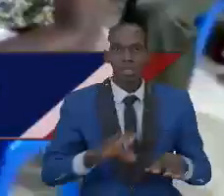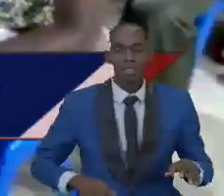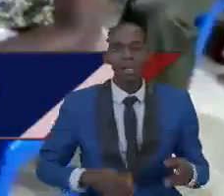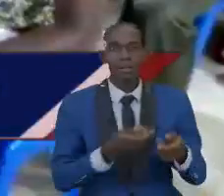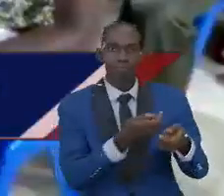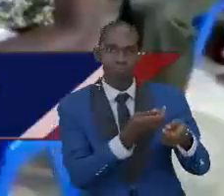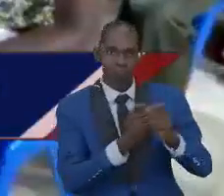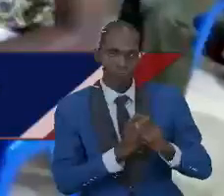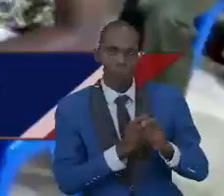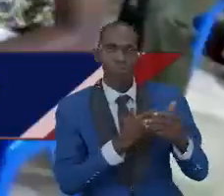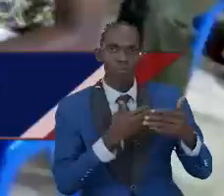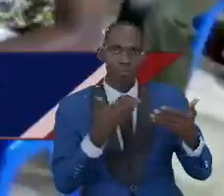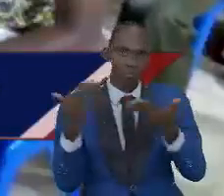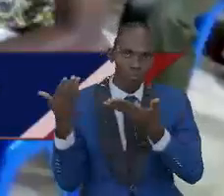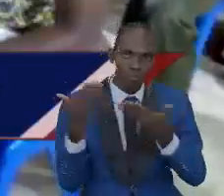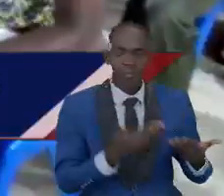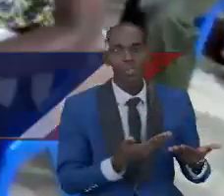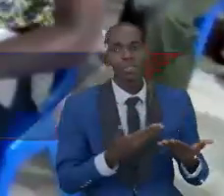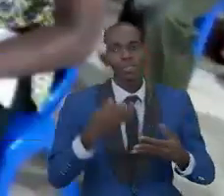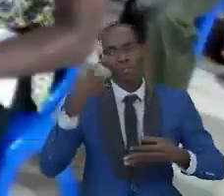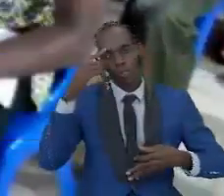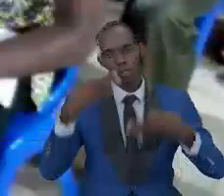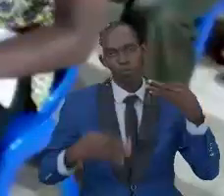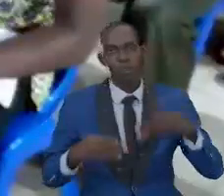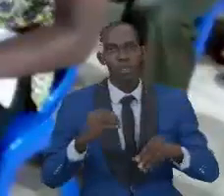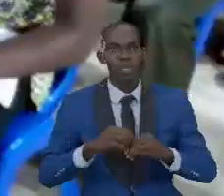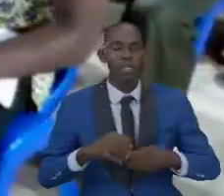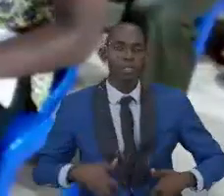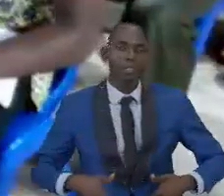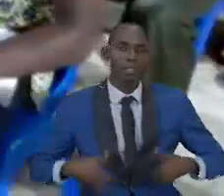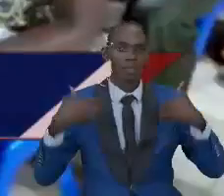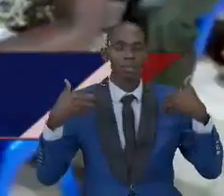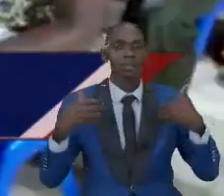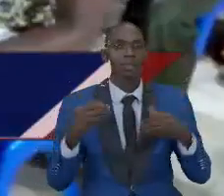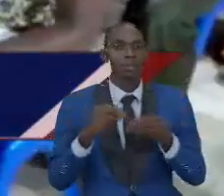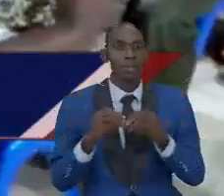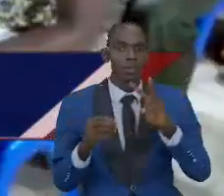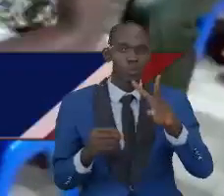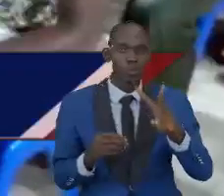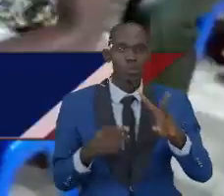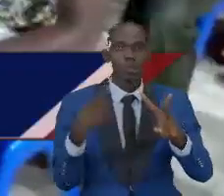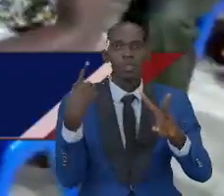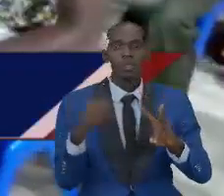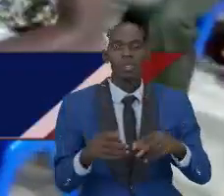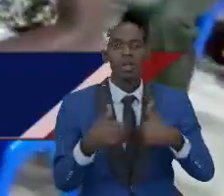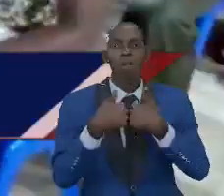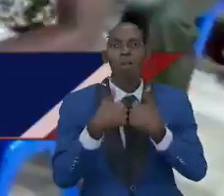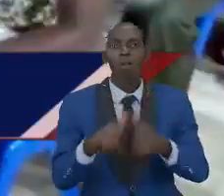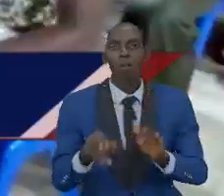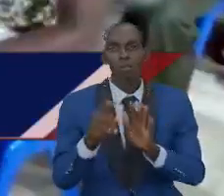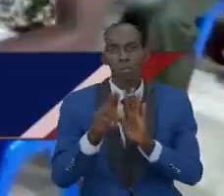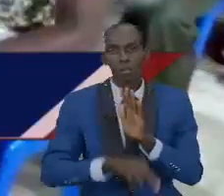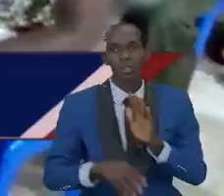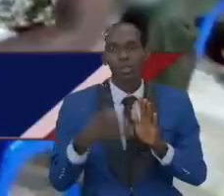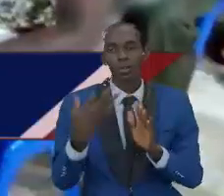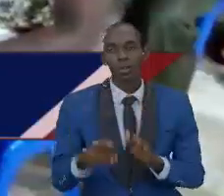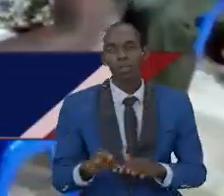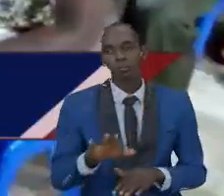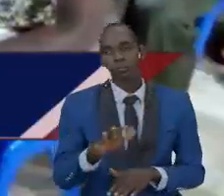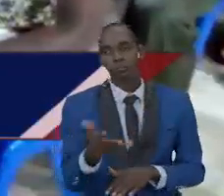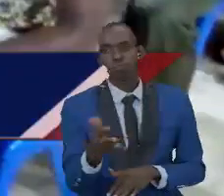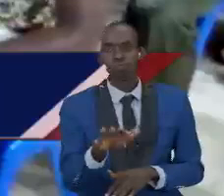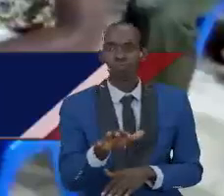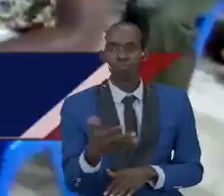judgments in Fury number two the lostness of compromises judged